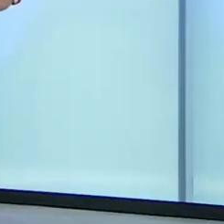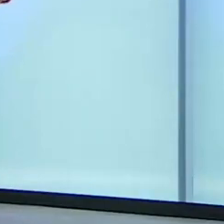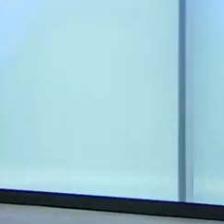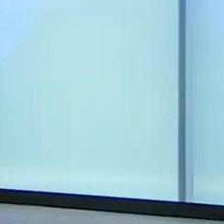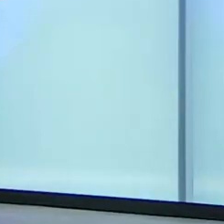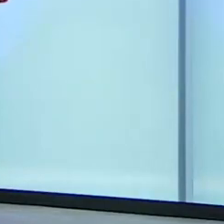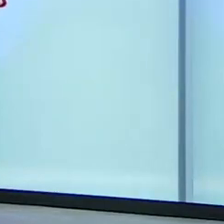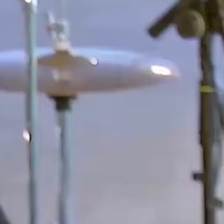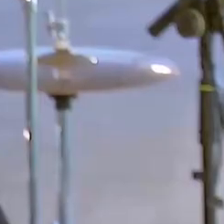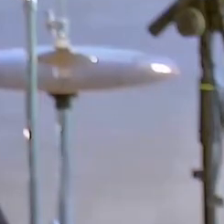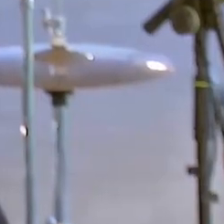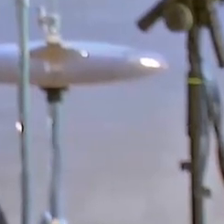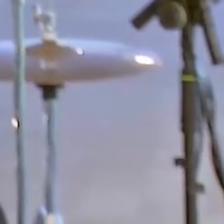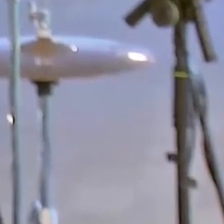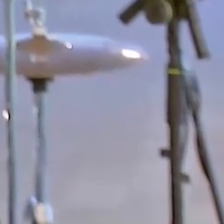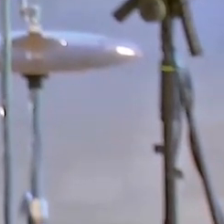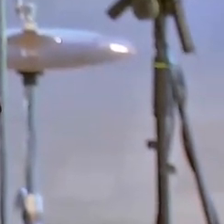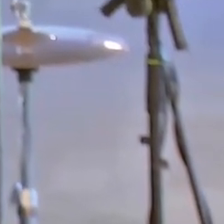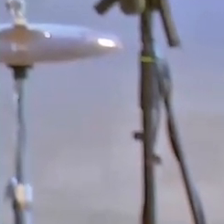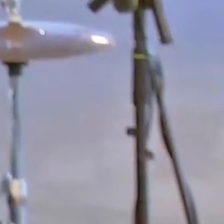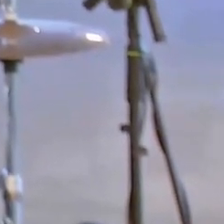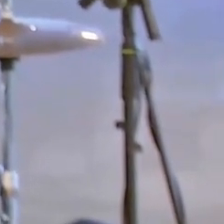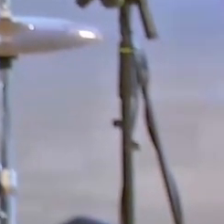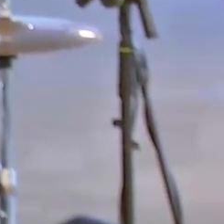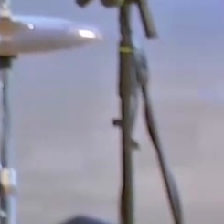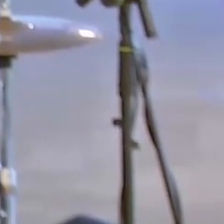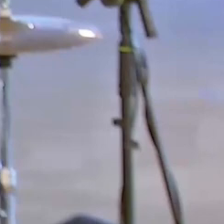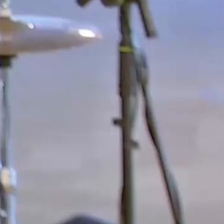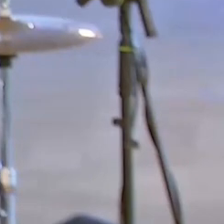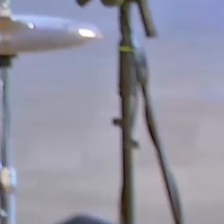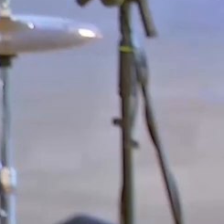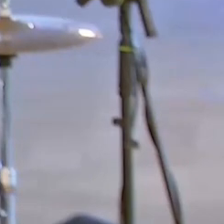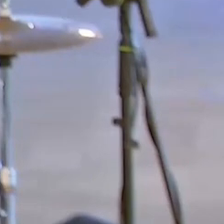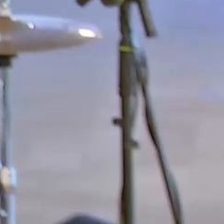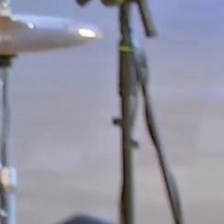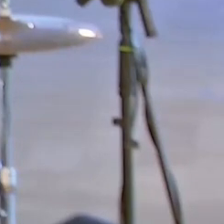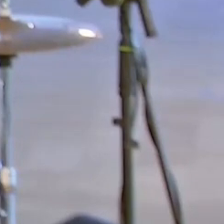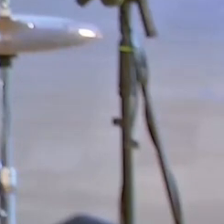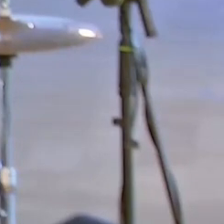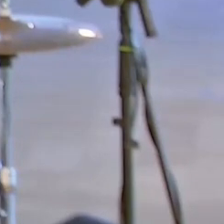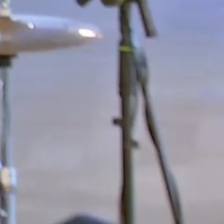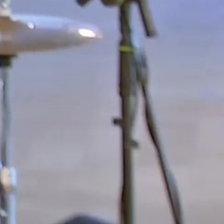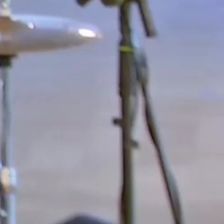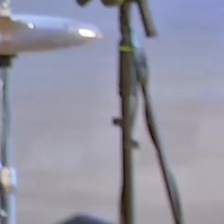I don't know how someone controlled you.